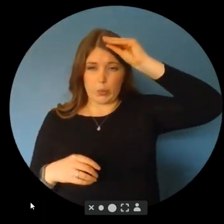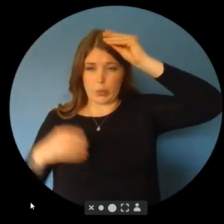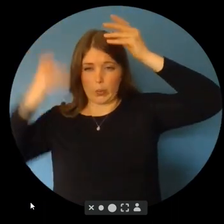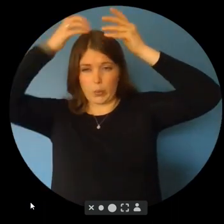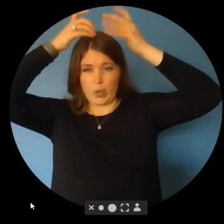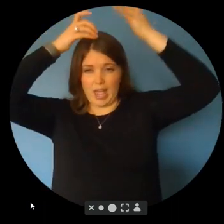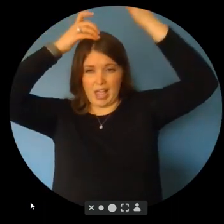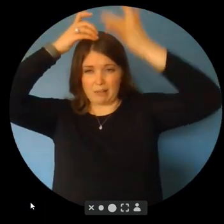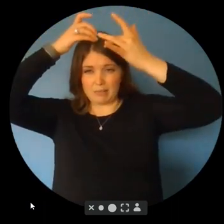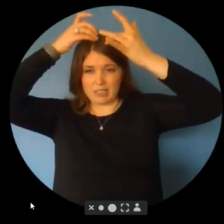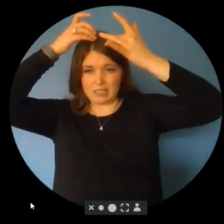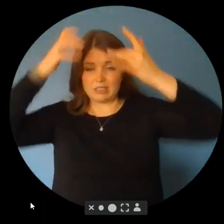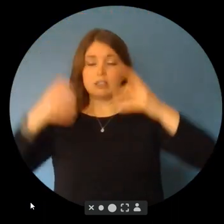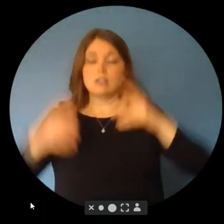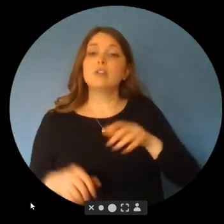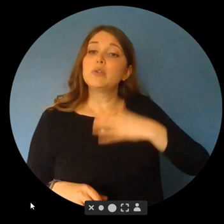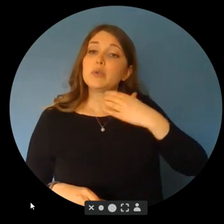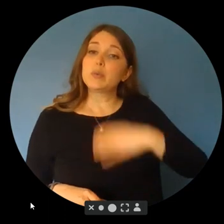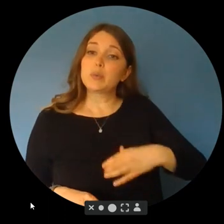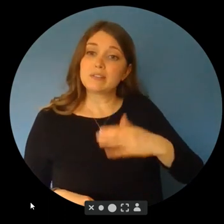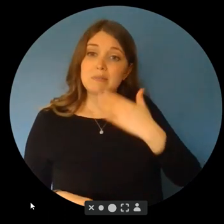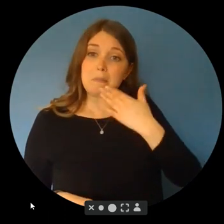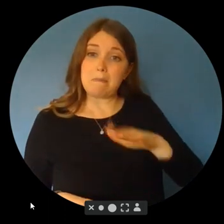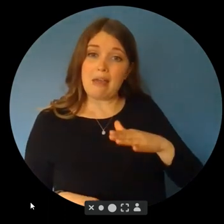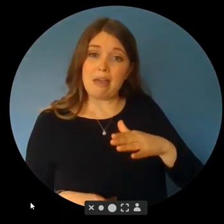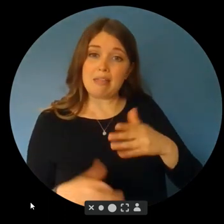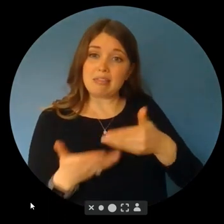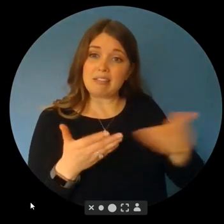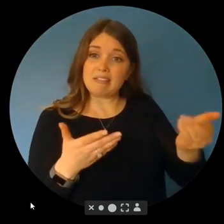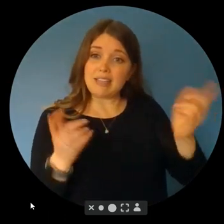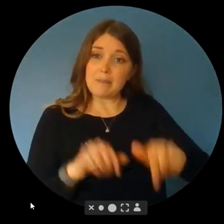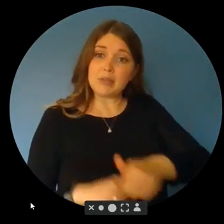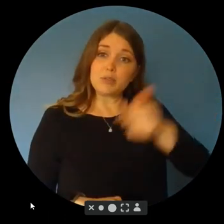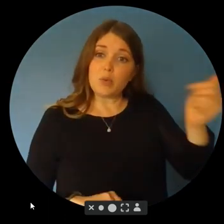bad things on other people because you feel so bad yourself.